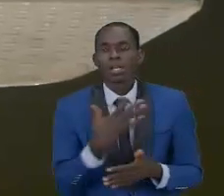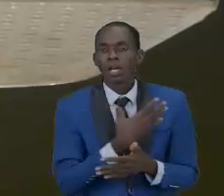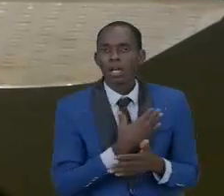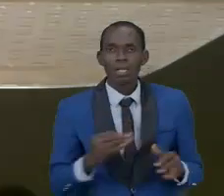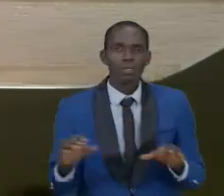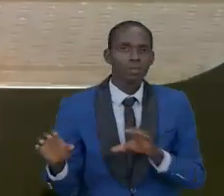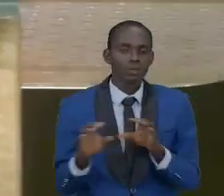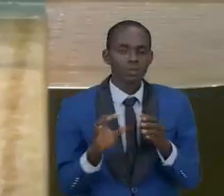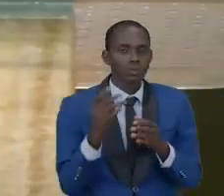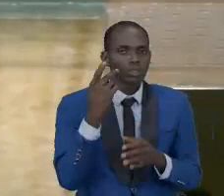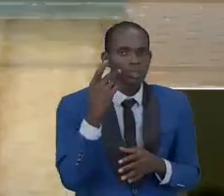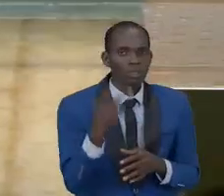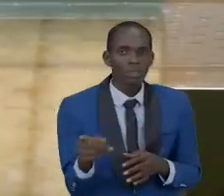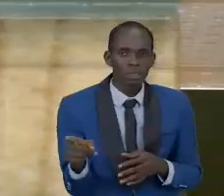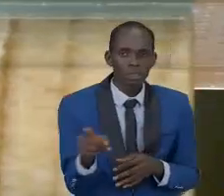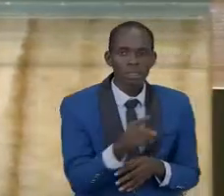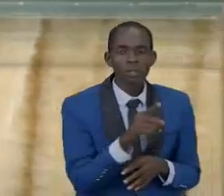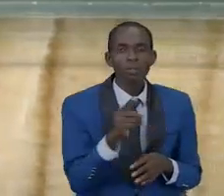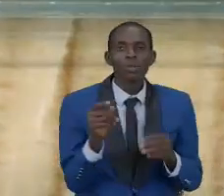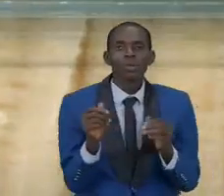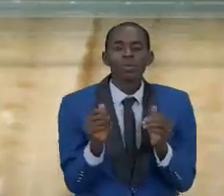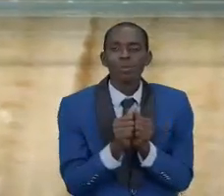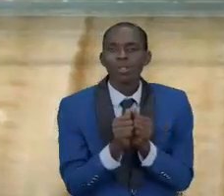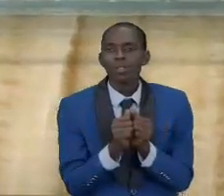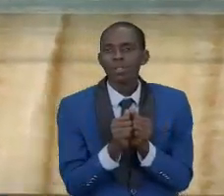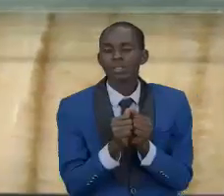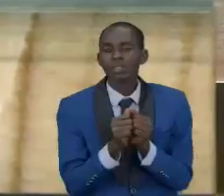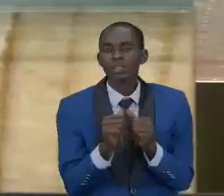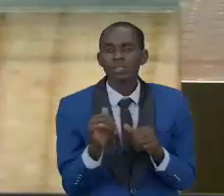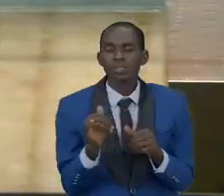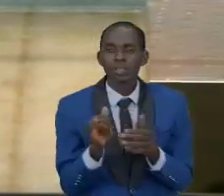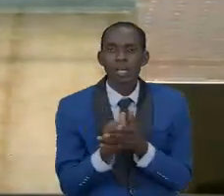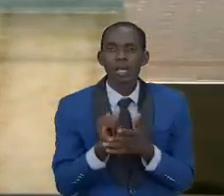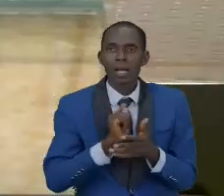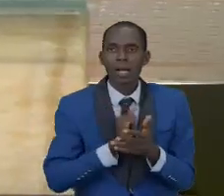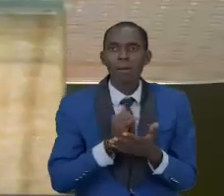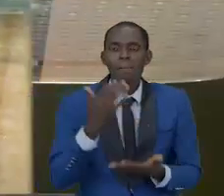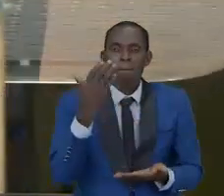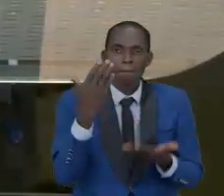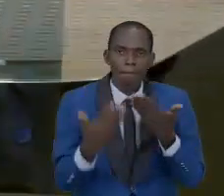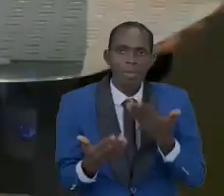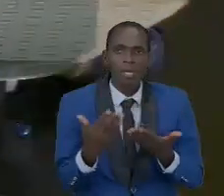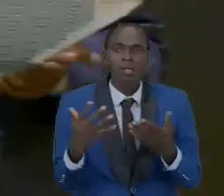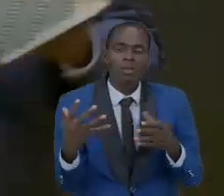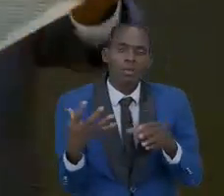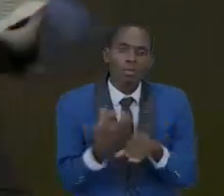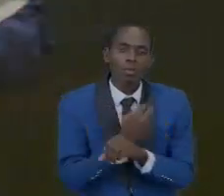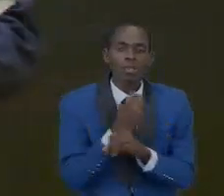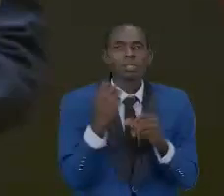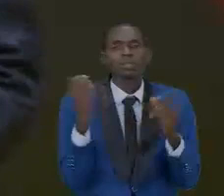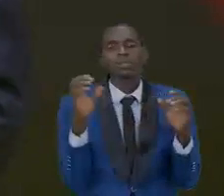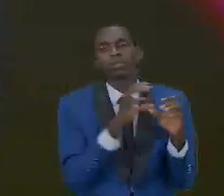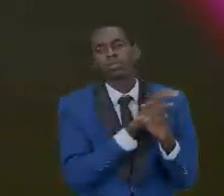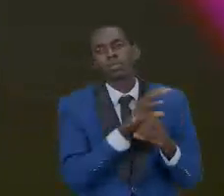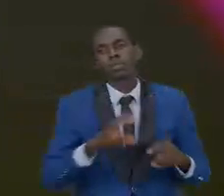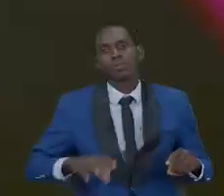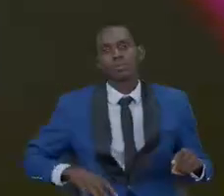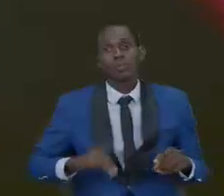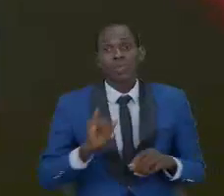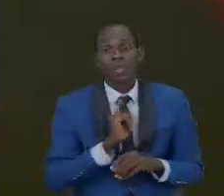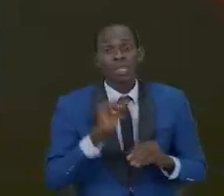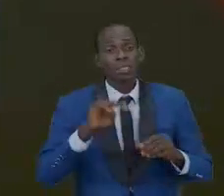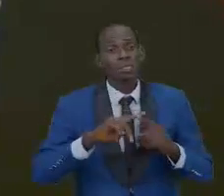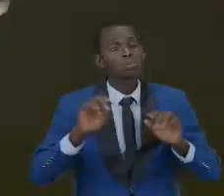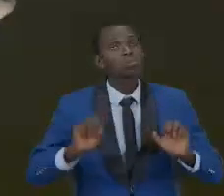count them but donga that I may win Christ he said I had to